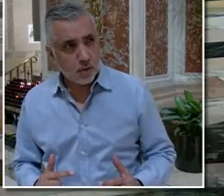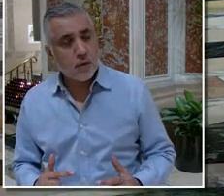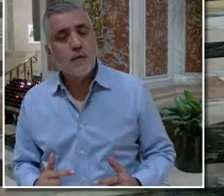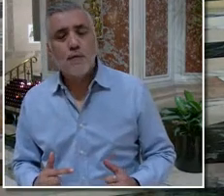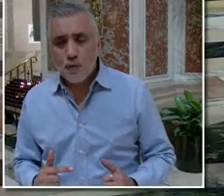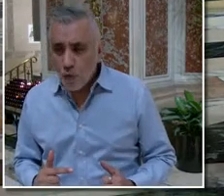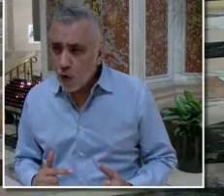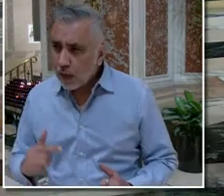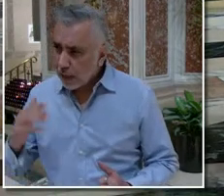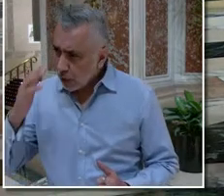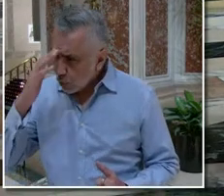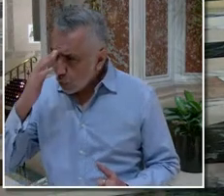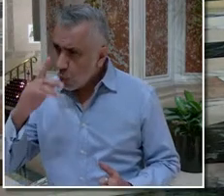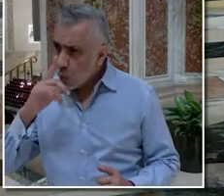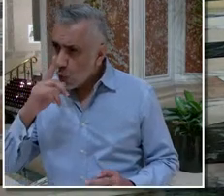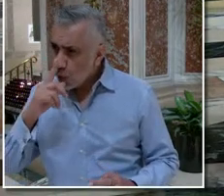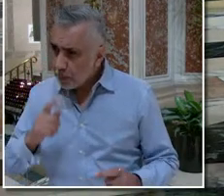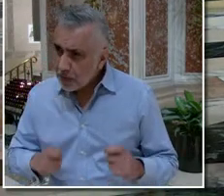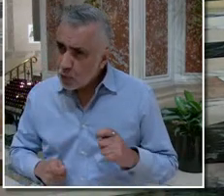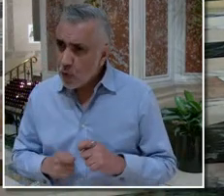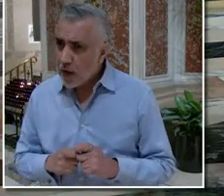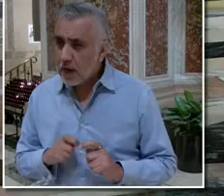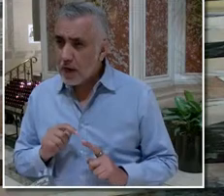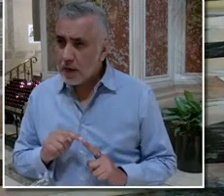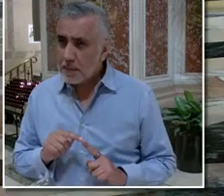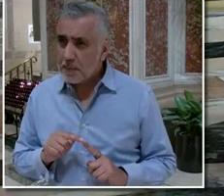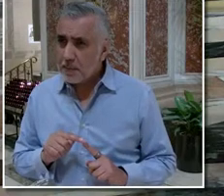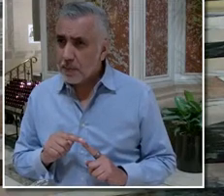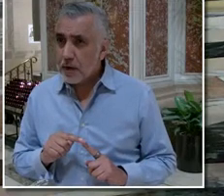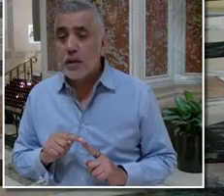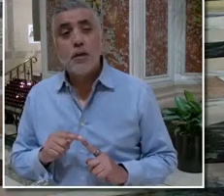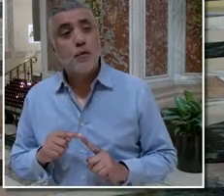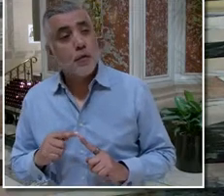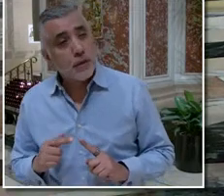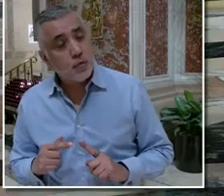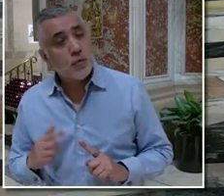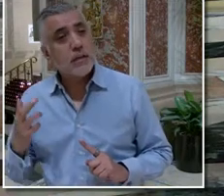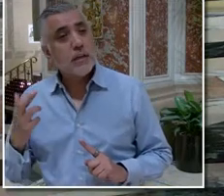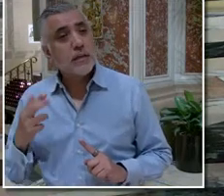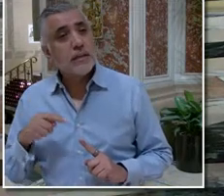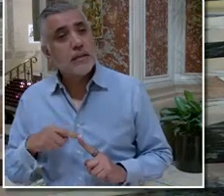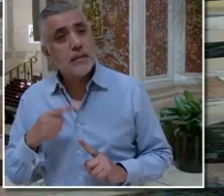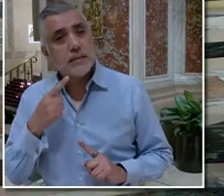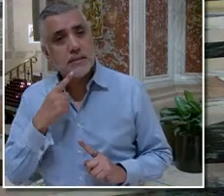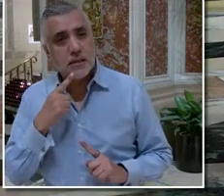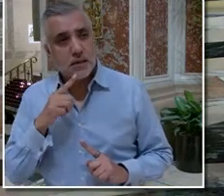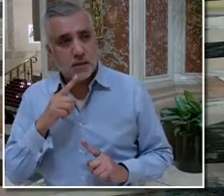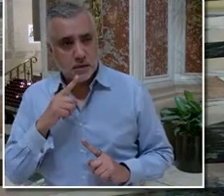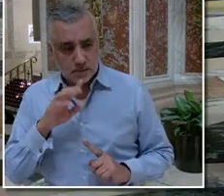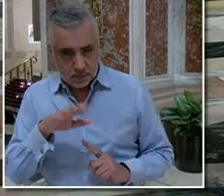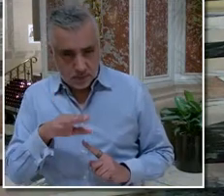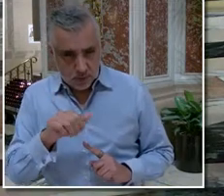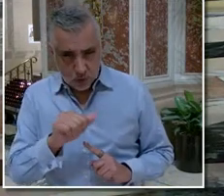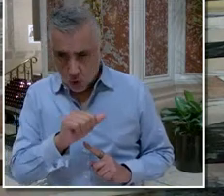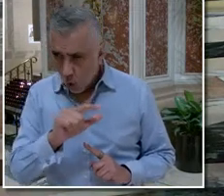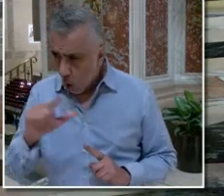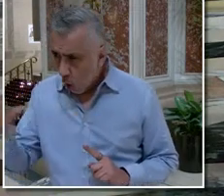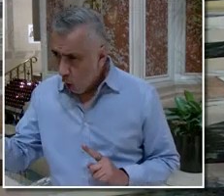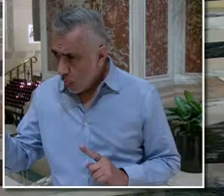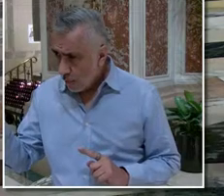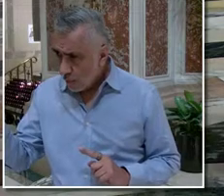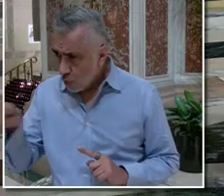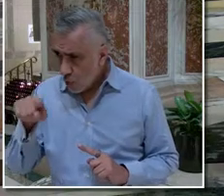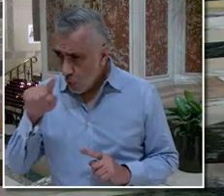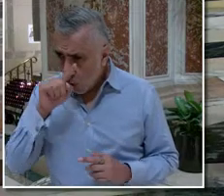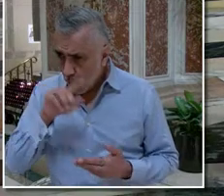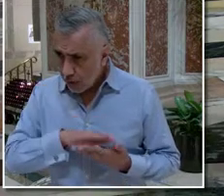knew who would betray him. For this reason he said, not all of you are clean.